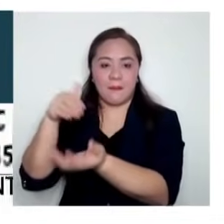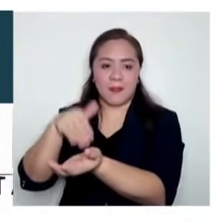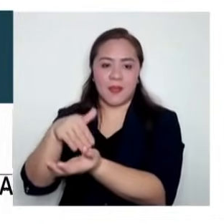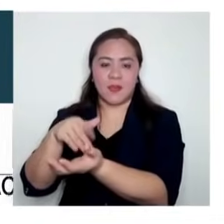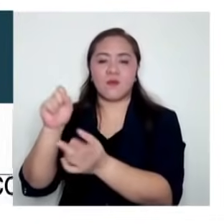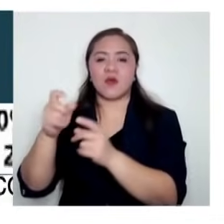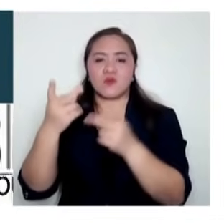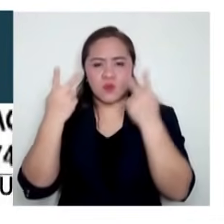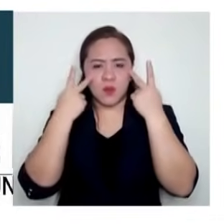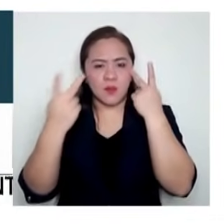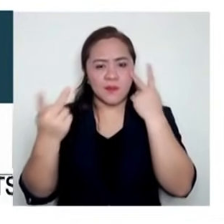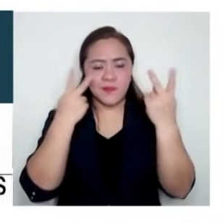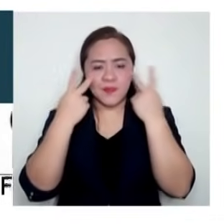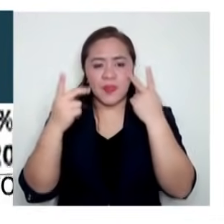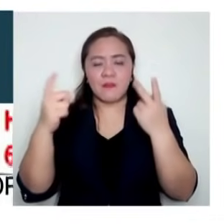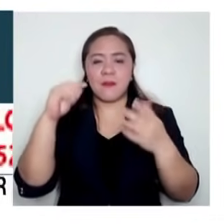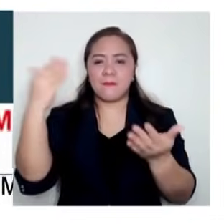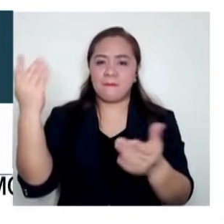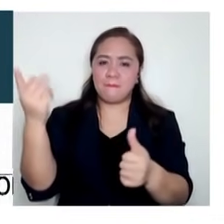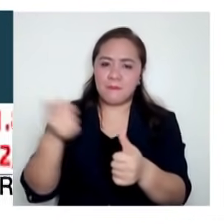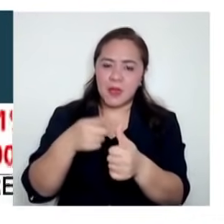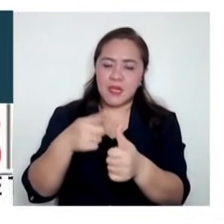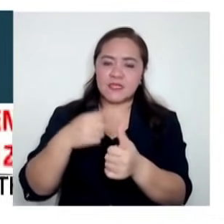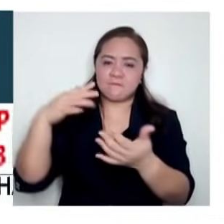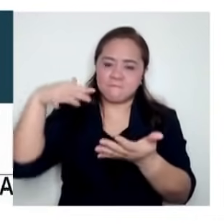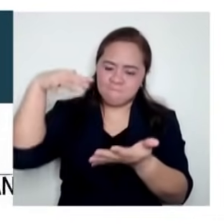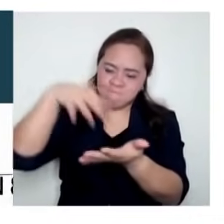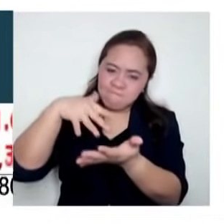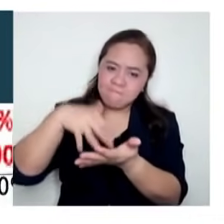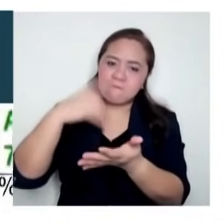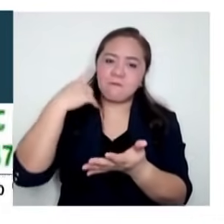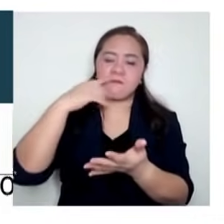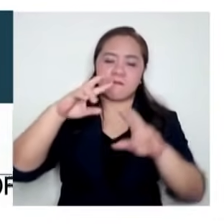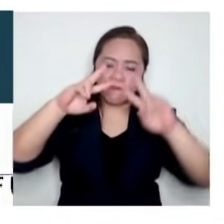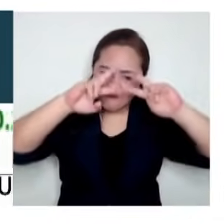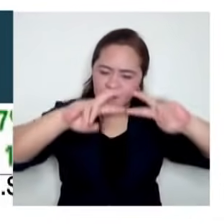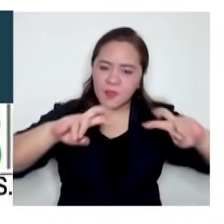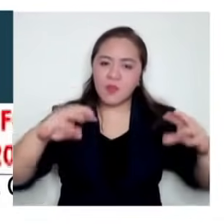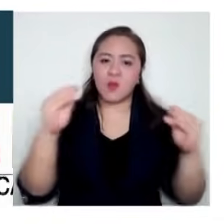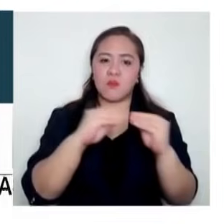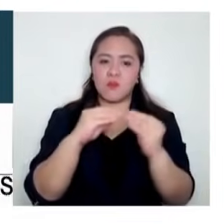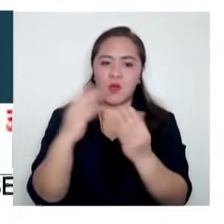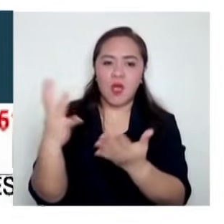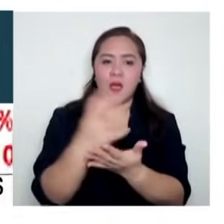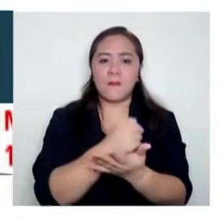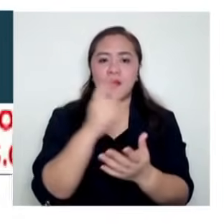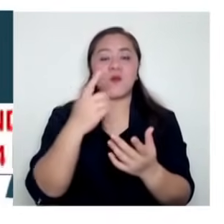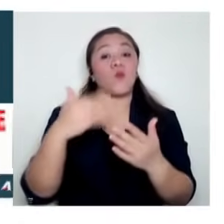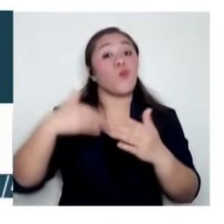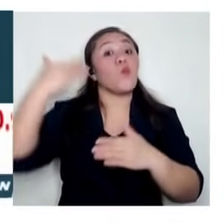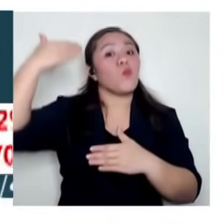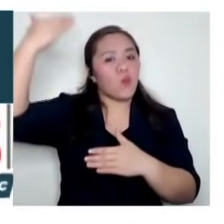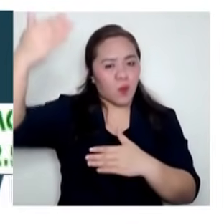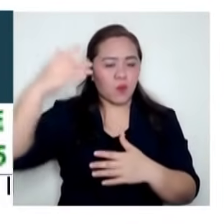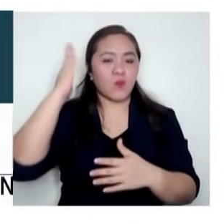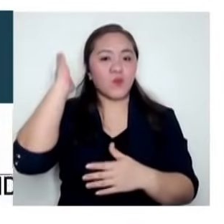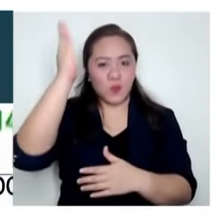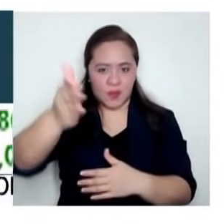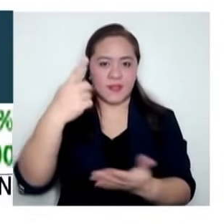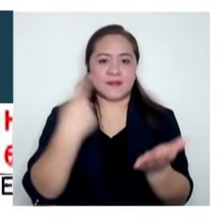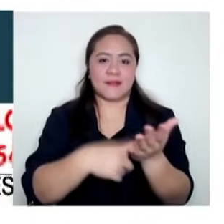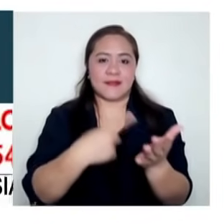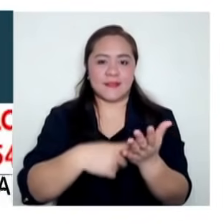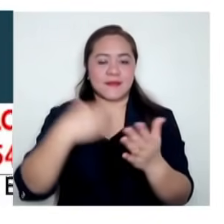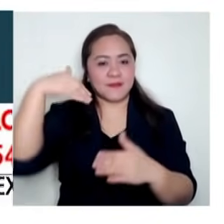weigh this properly, study it properly, and then we will be giving recommendations at that appropriate time. And finally,